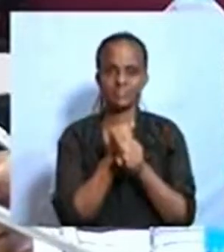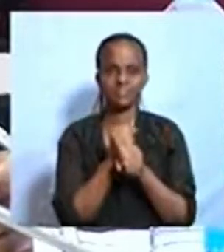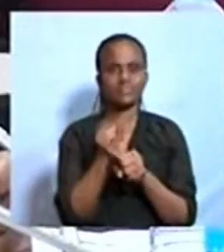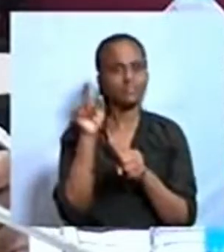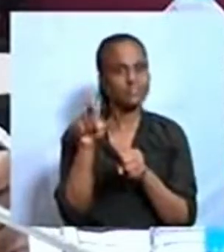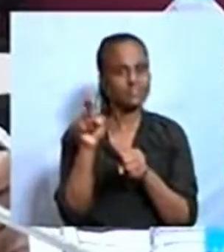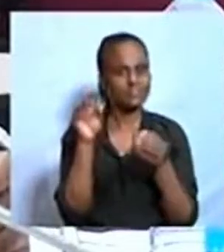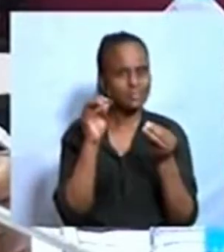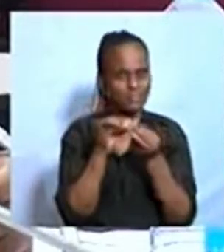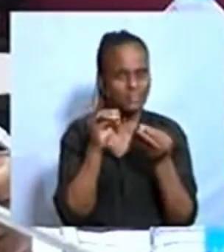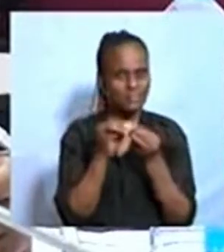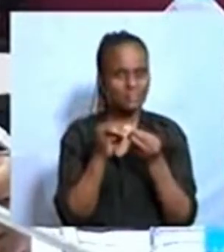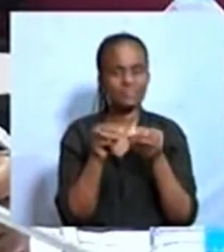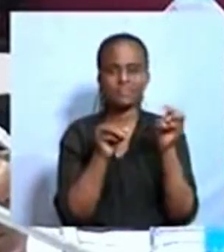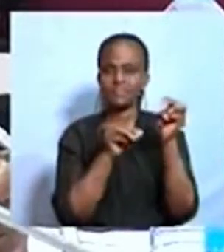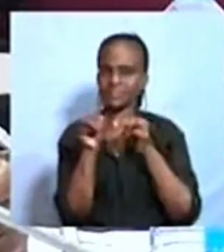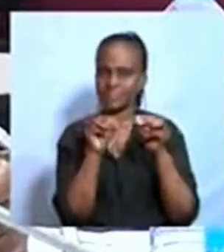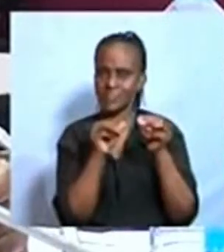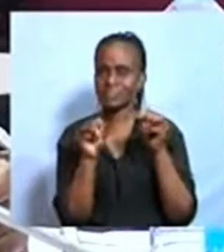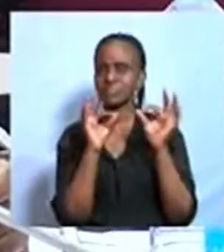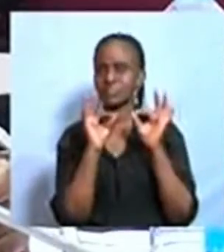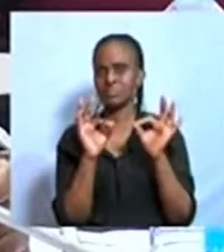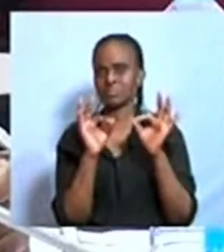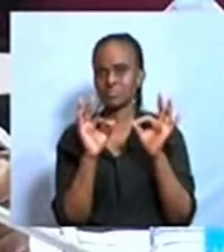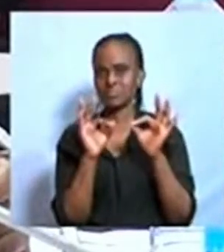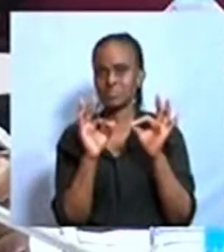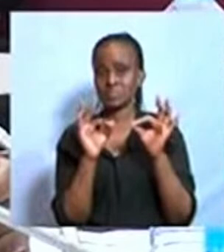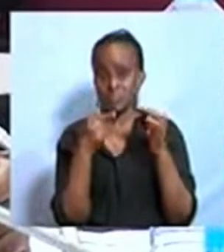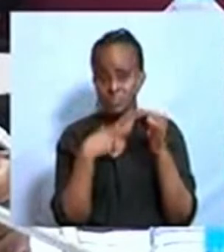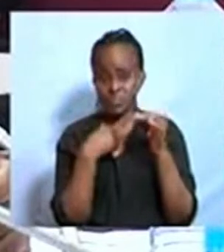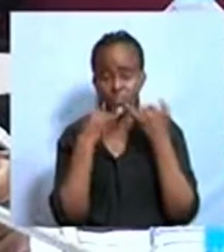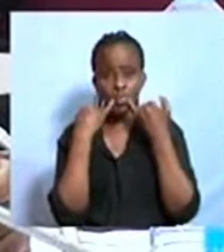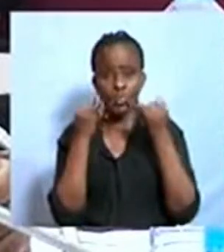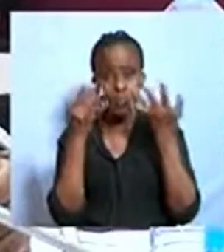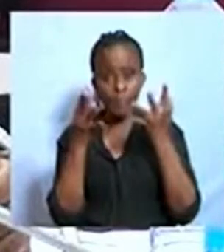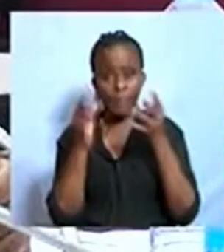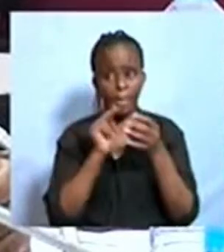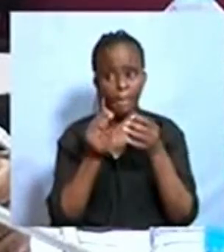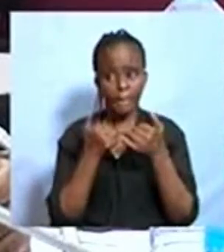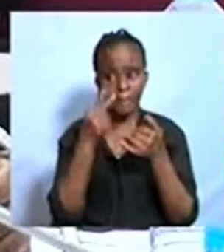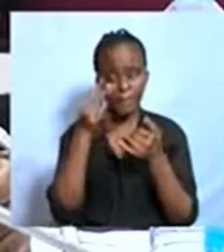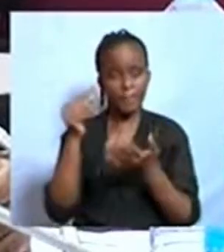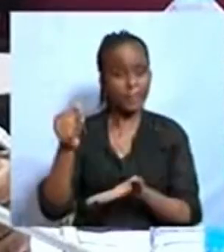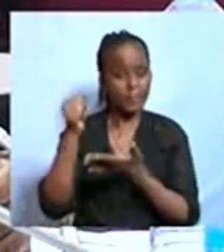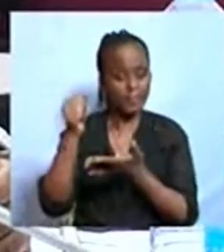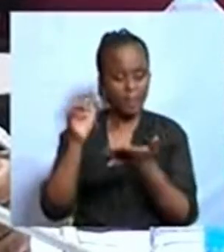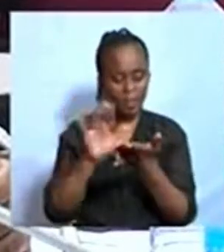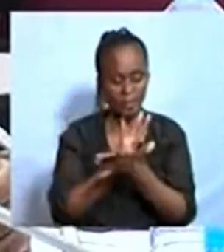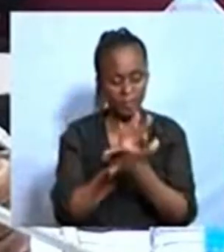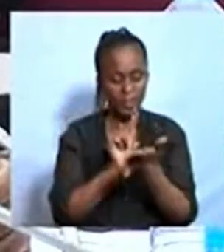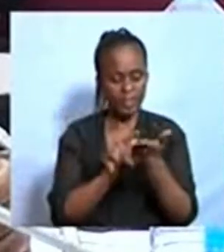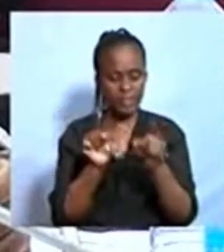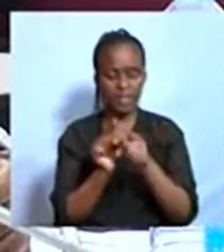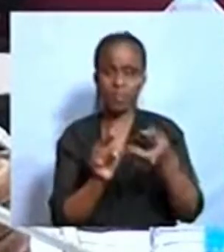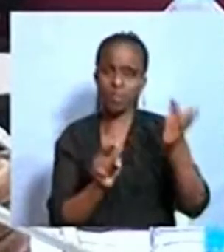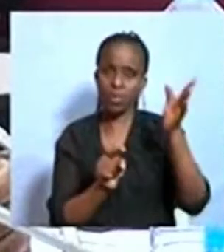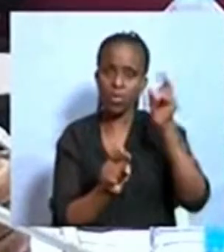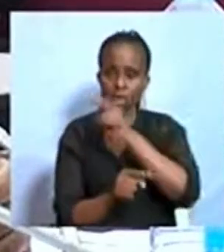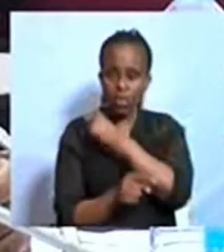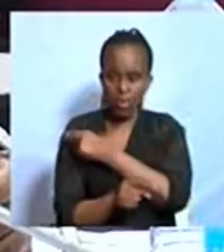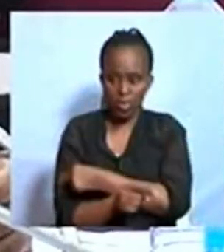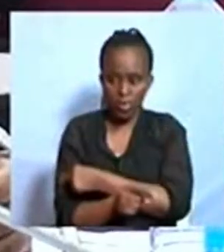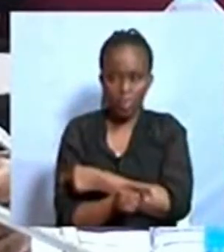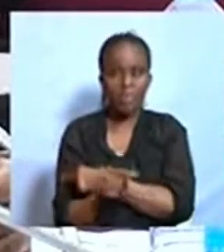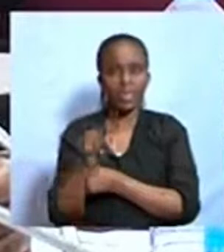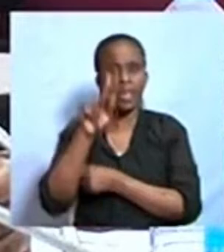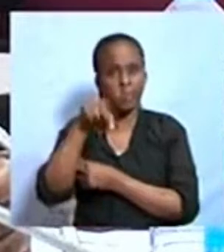needs to be managed very well. Like we did indicate, we've seen budgets on paper, and you go to facilities, even